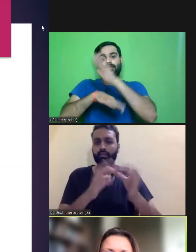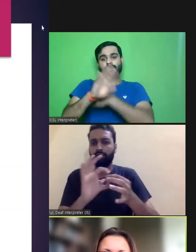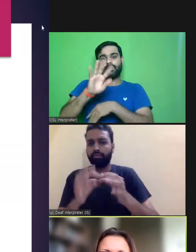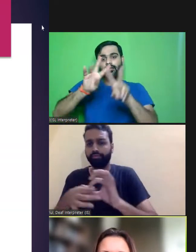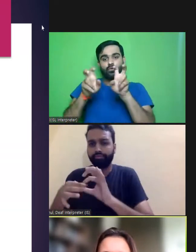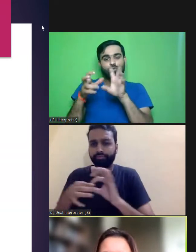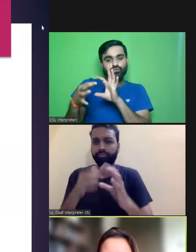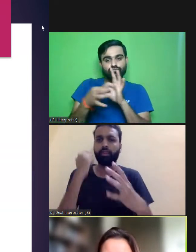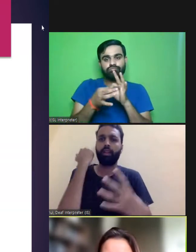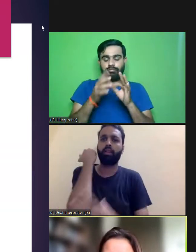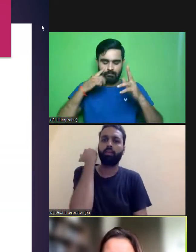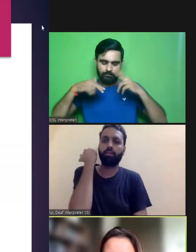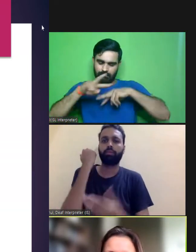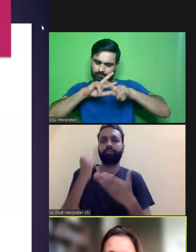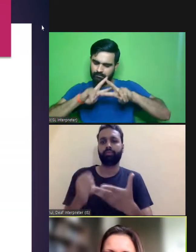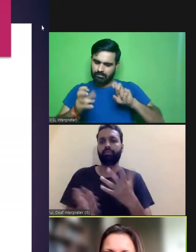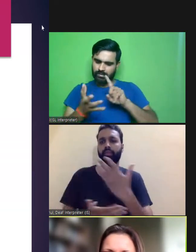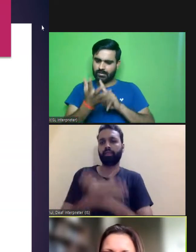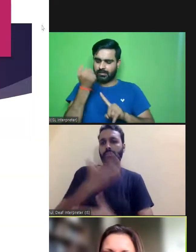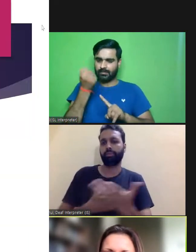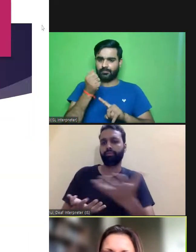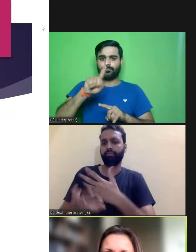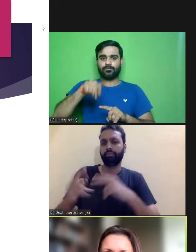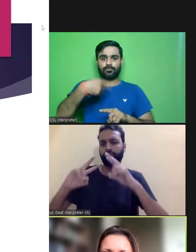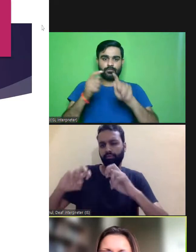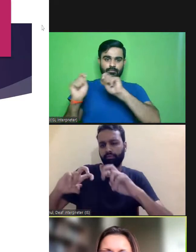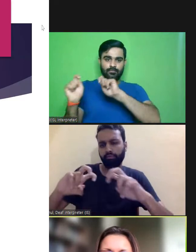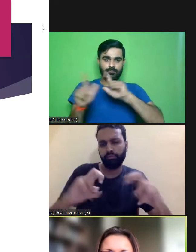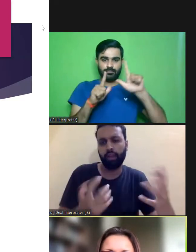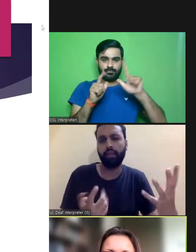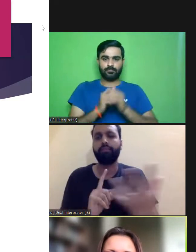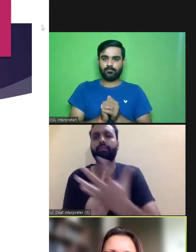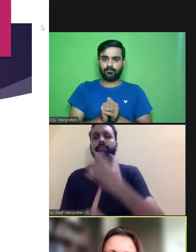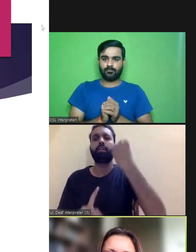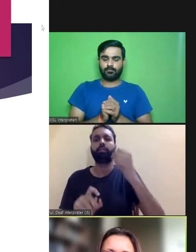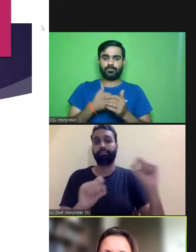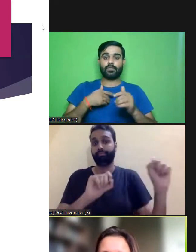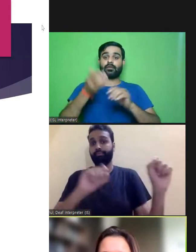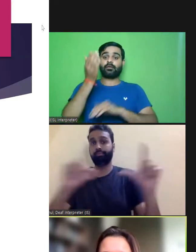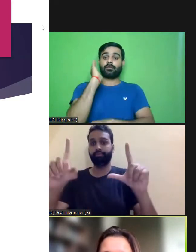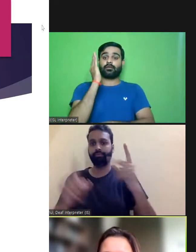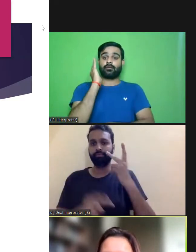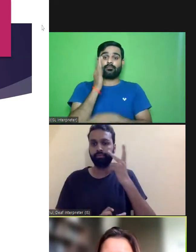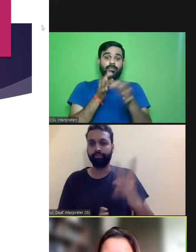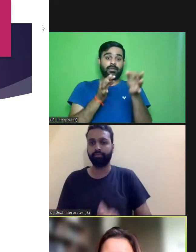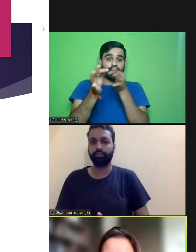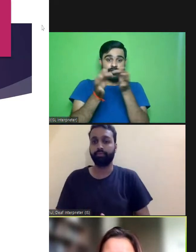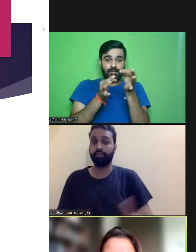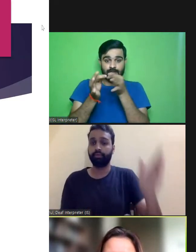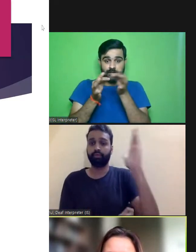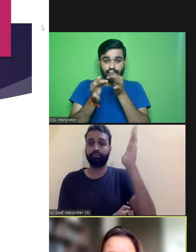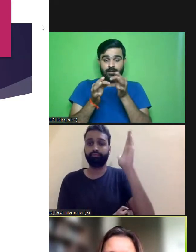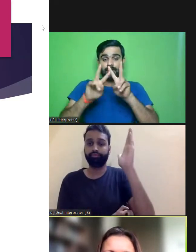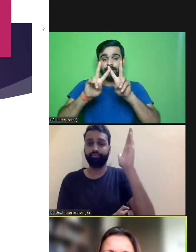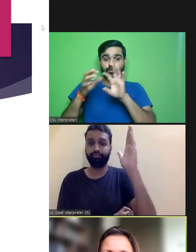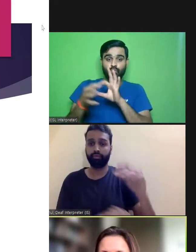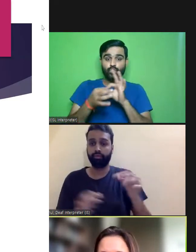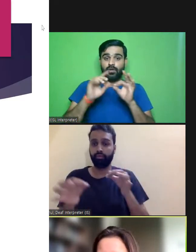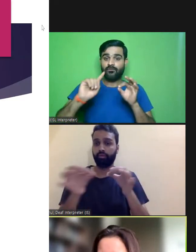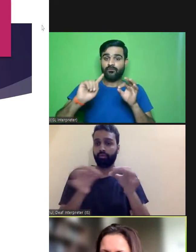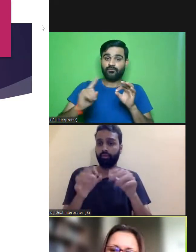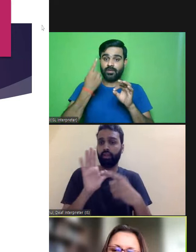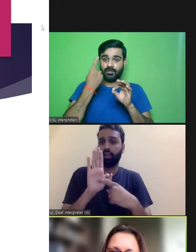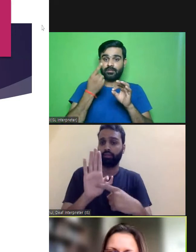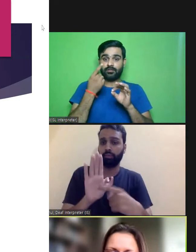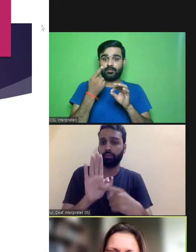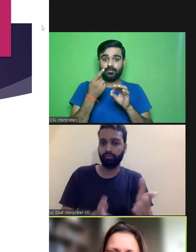have analyzed it until now. Next slide. My presentation will be divided in 6 parts. The first one, we're going to